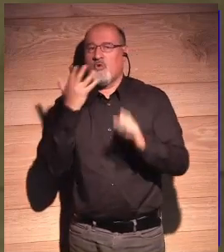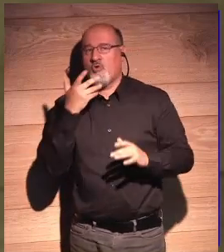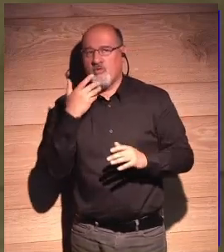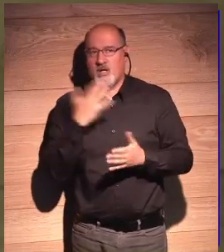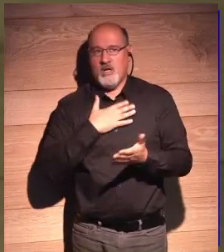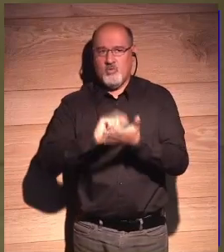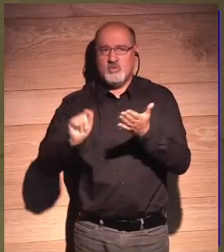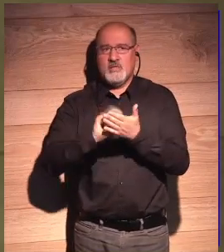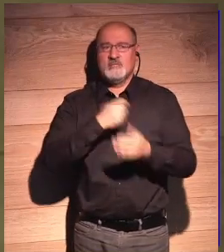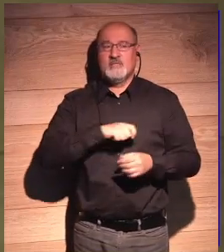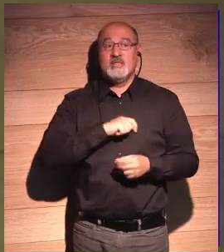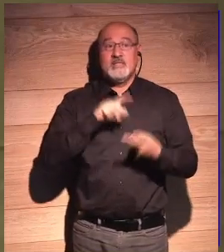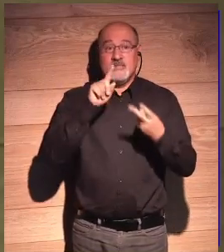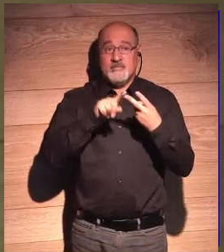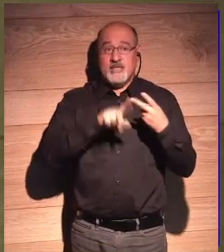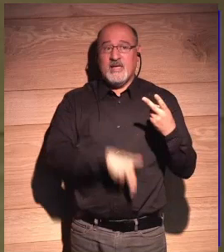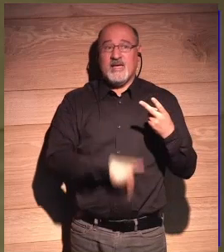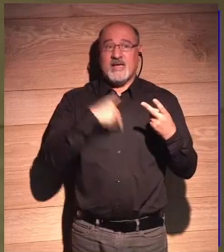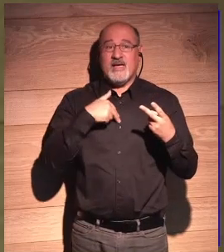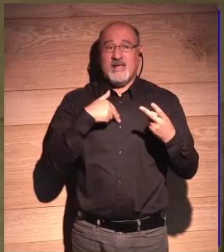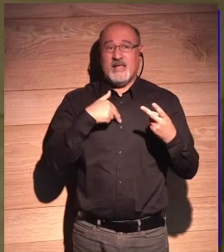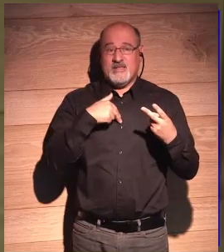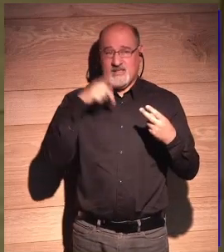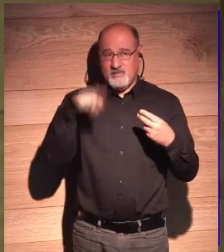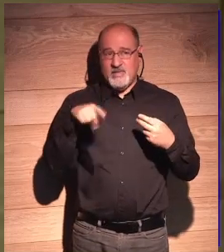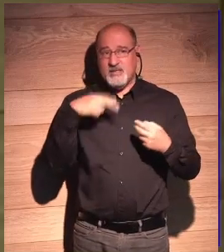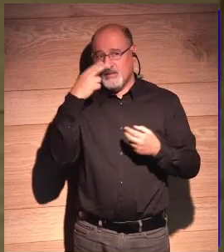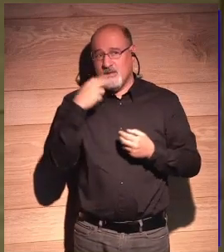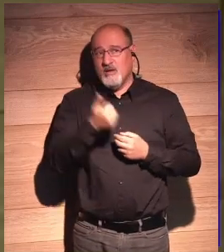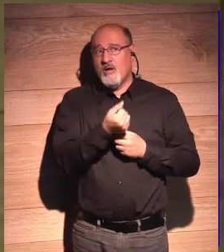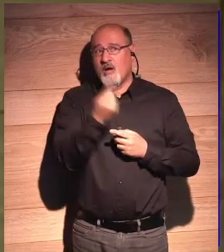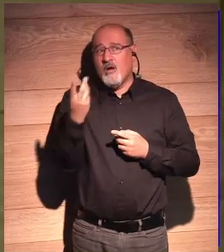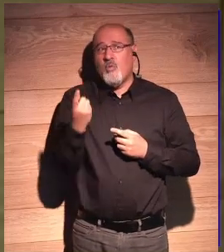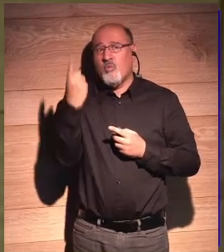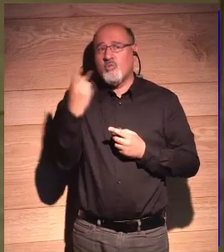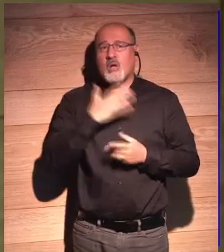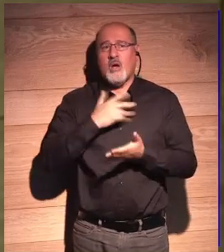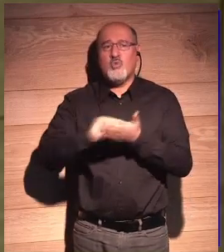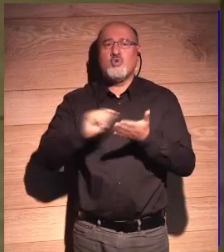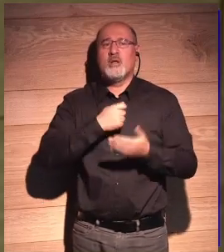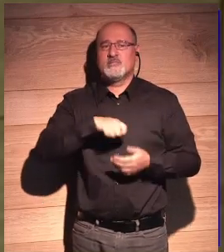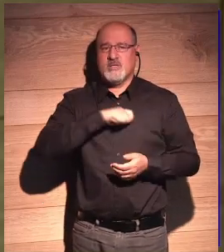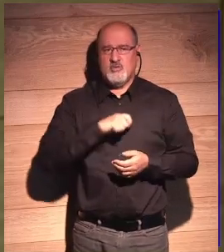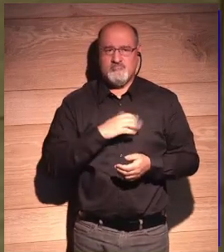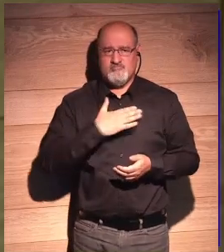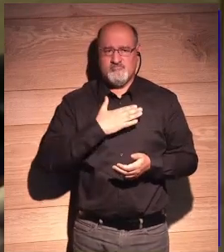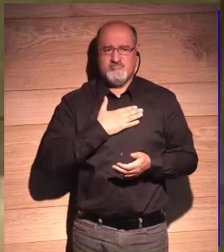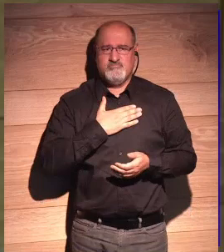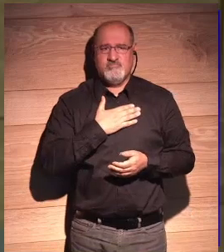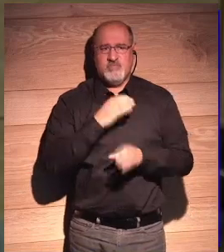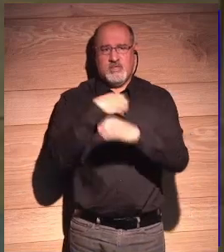the opportunity? And generally speaking, if you are particularly interested on any Spanish